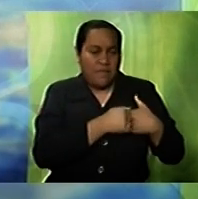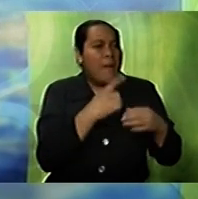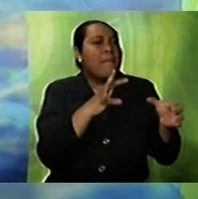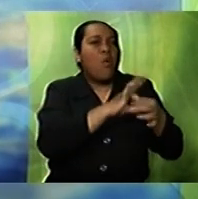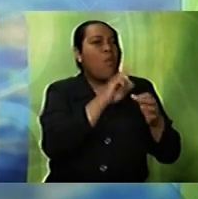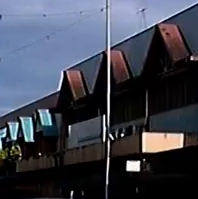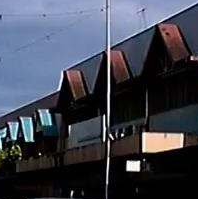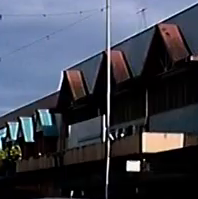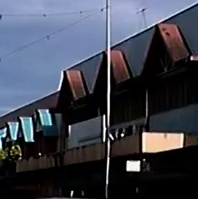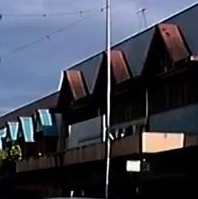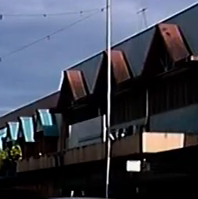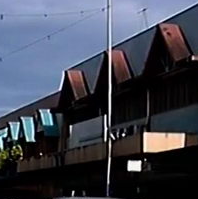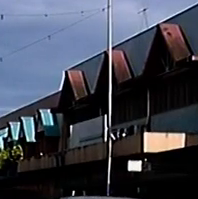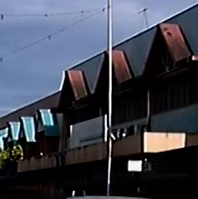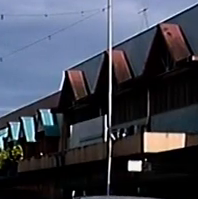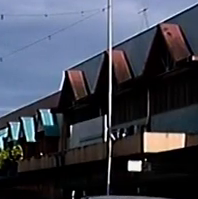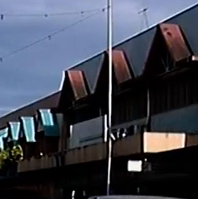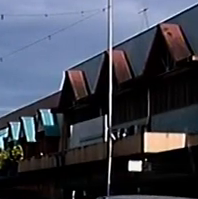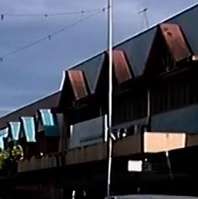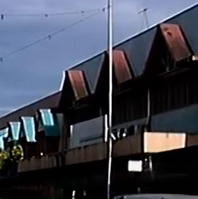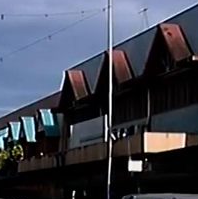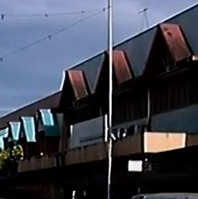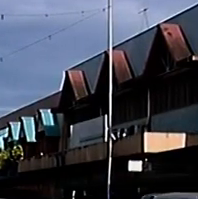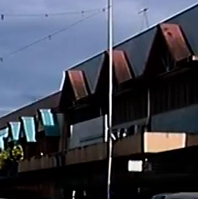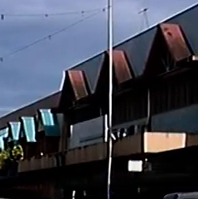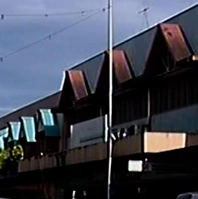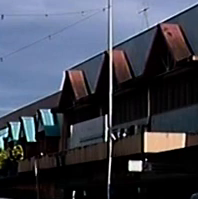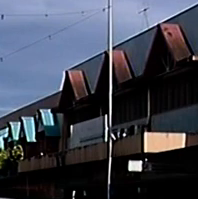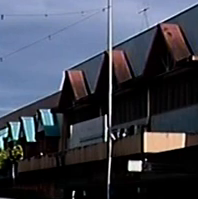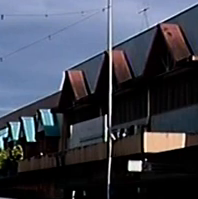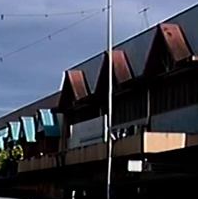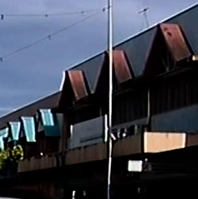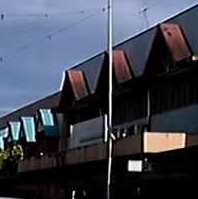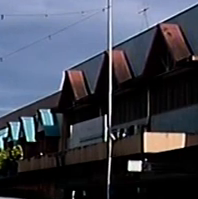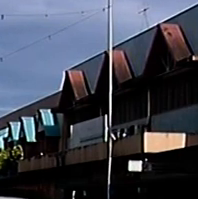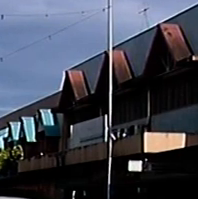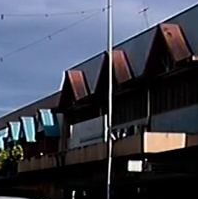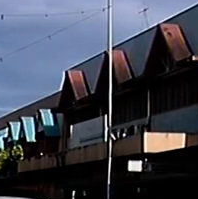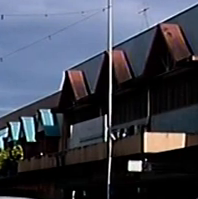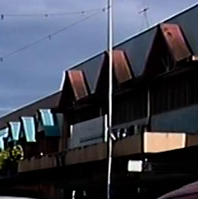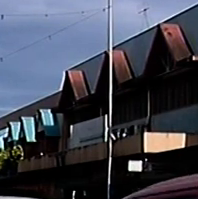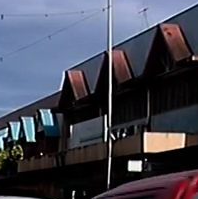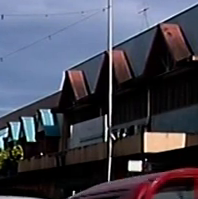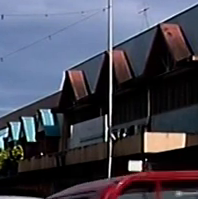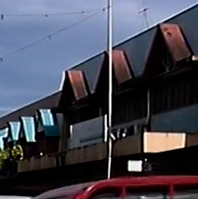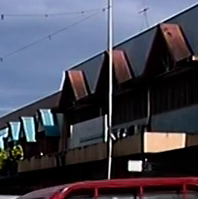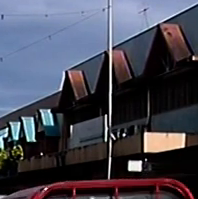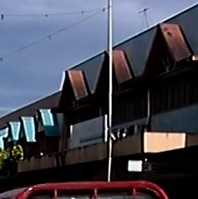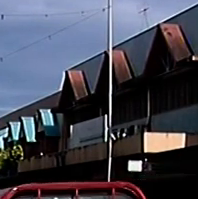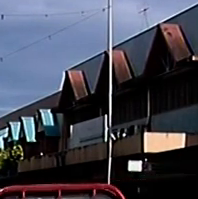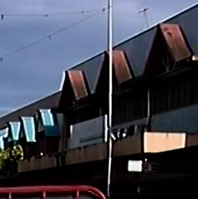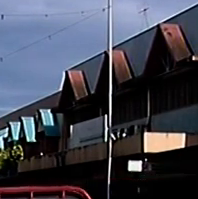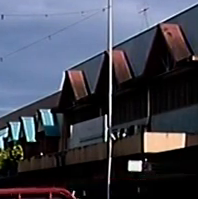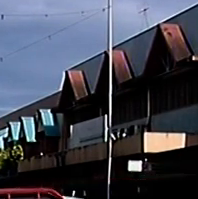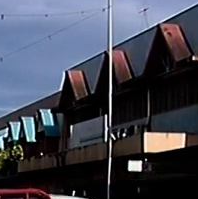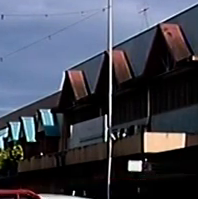Transport Company. A snap audit carried out by Land Transport Authority officials in Lambasa found mechanical defaults that needed urgent